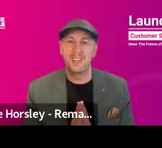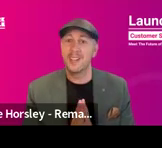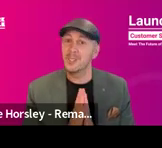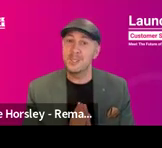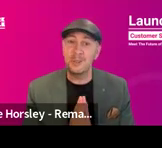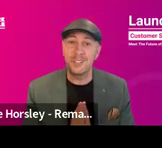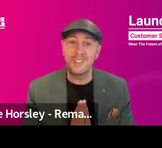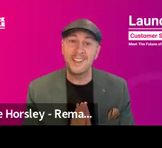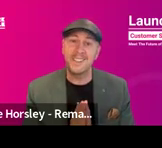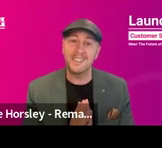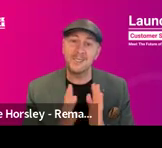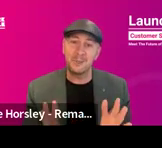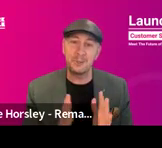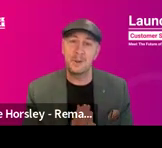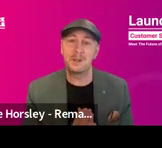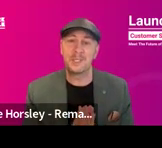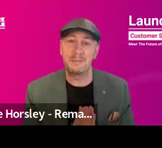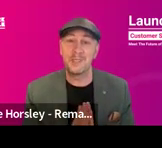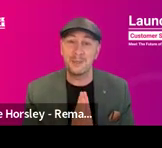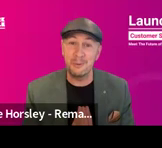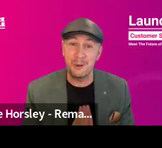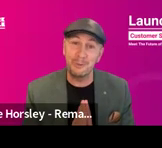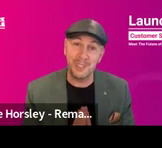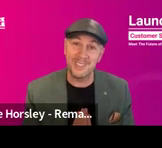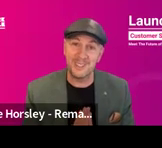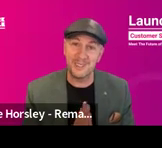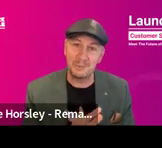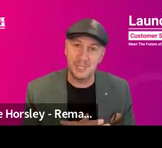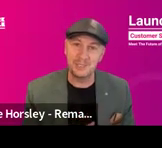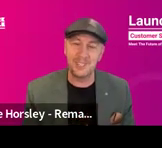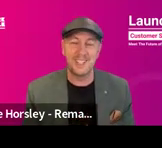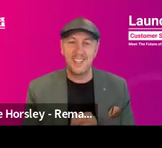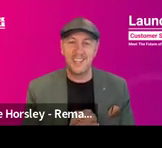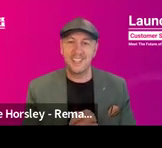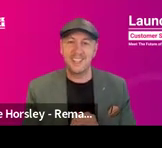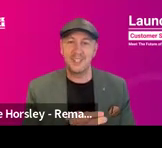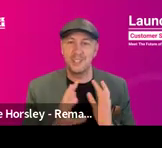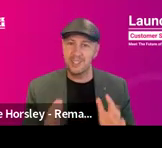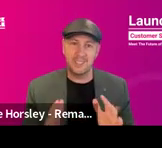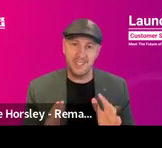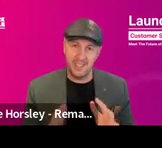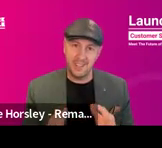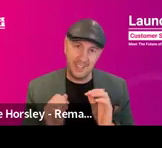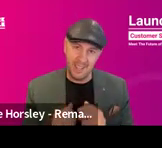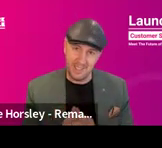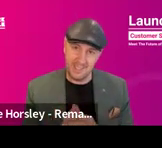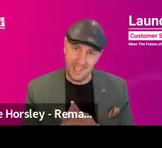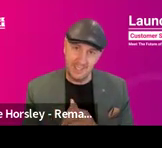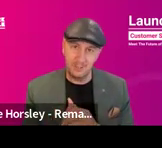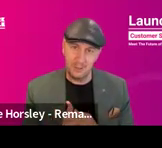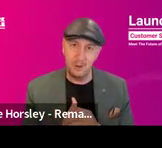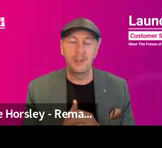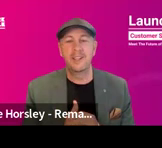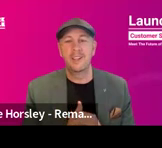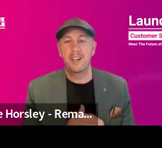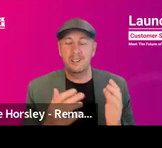programs. She joined the Remarkable team just 12 weeks ago. Can you believe it? And she has just done an